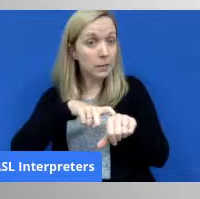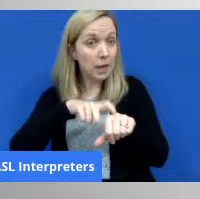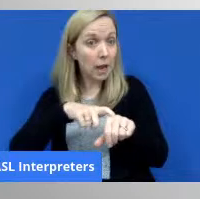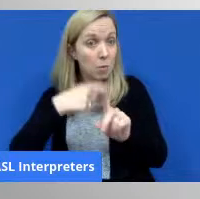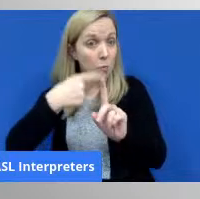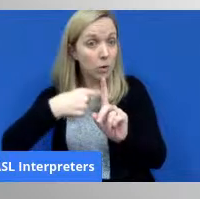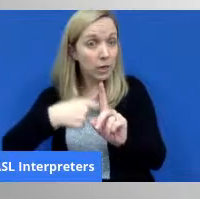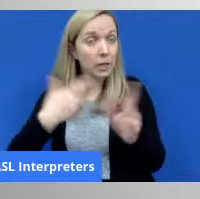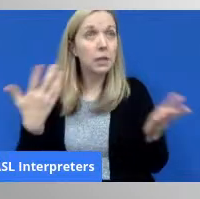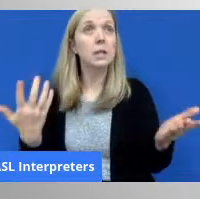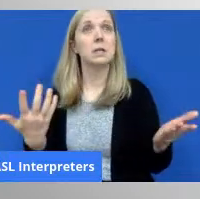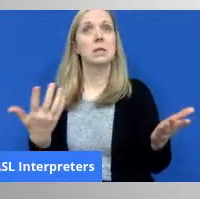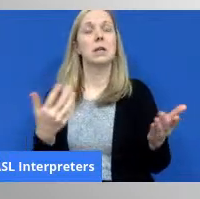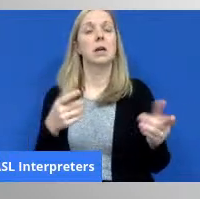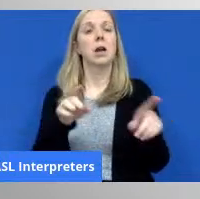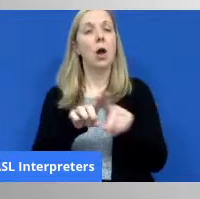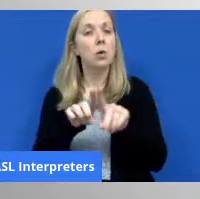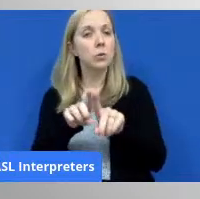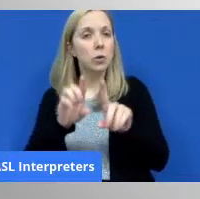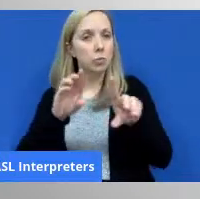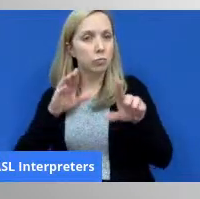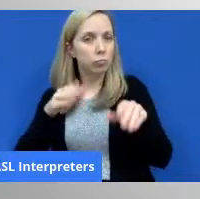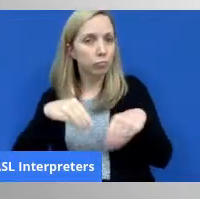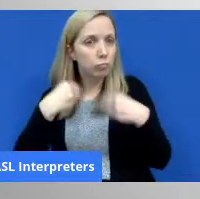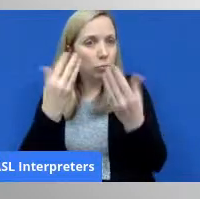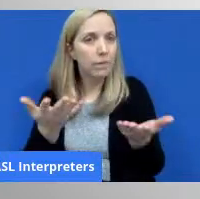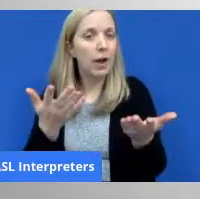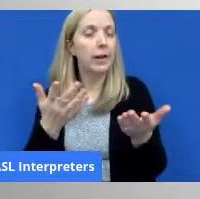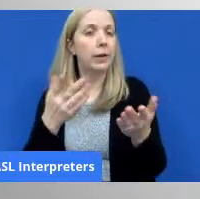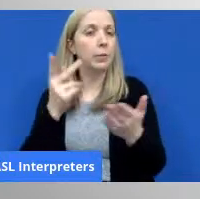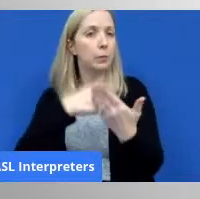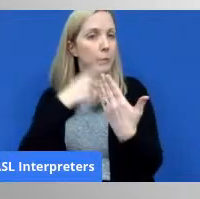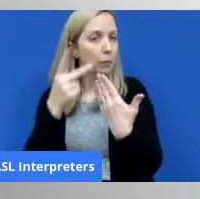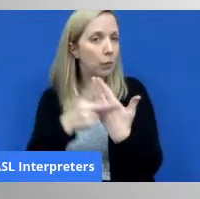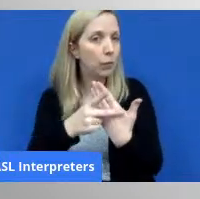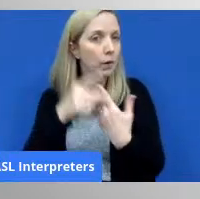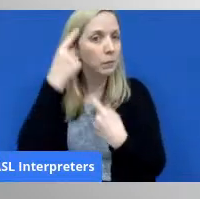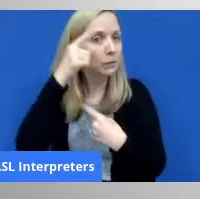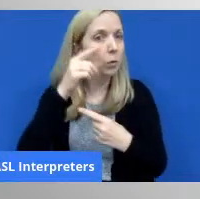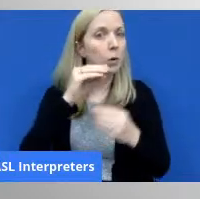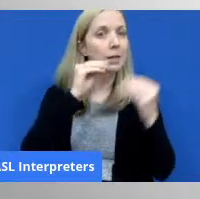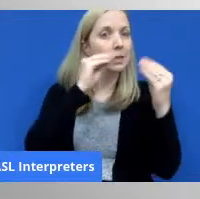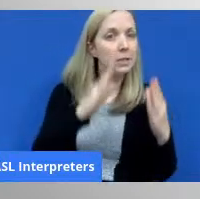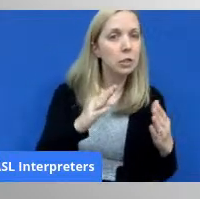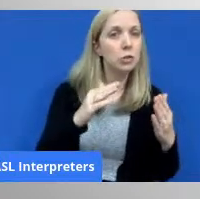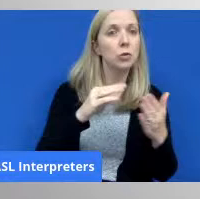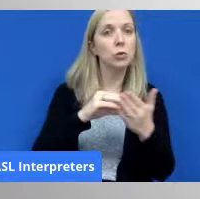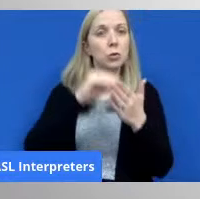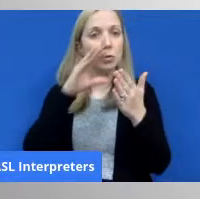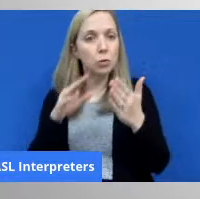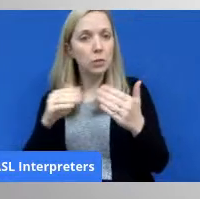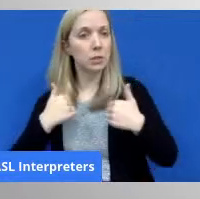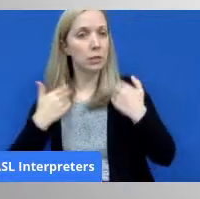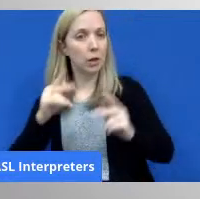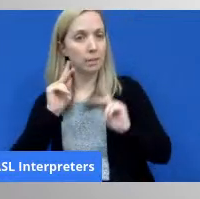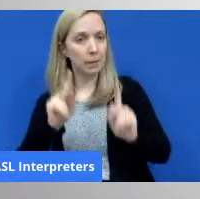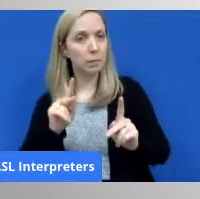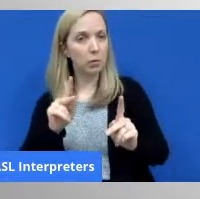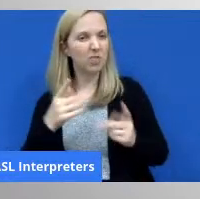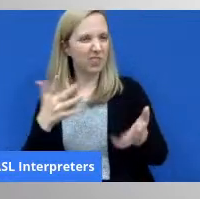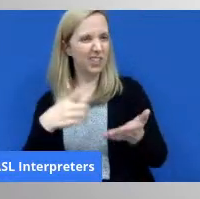and certainly offering programs for teachers and for students and young people. but